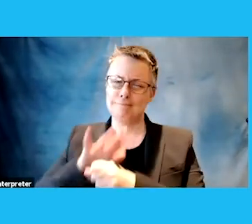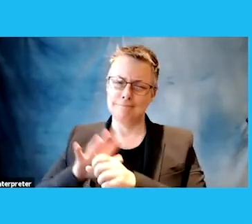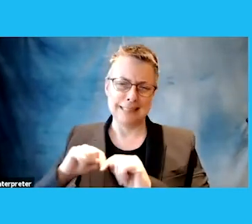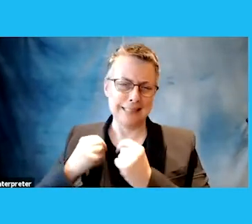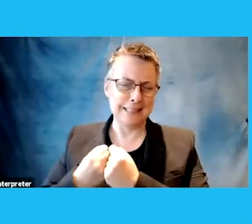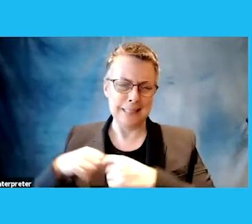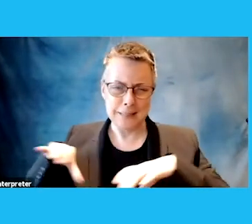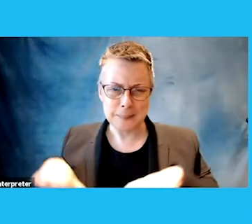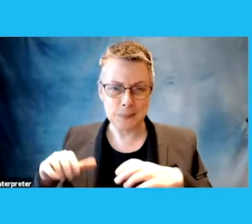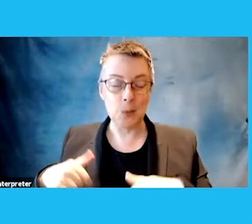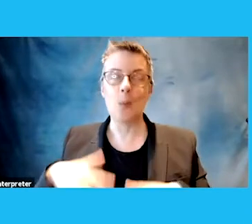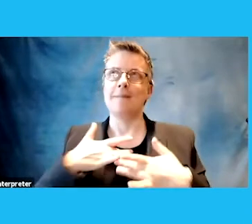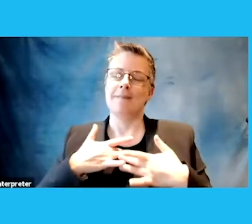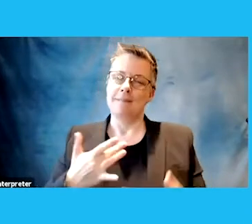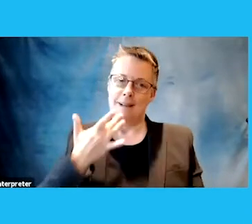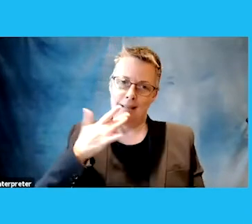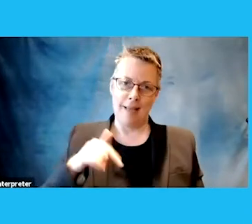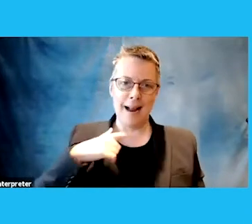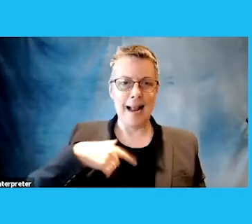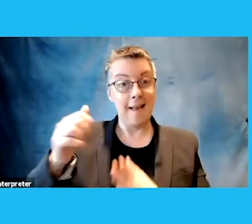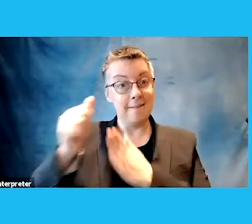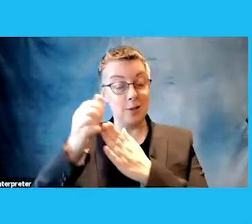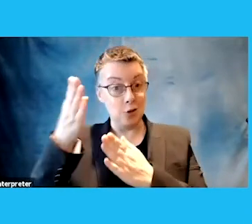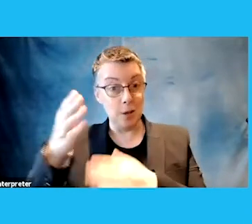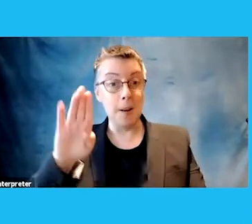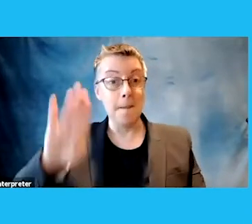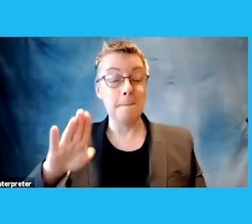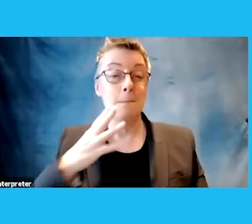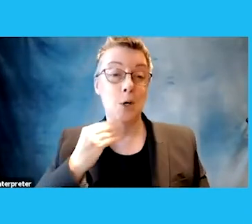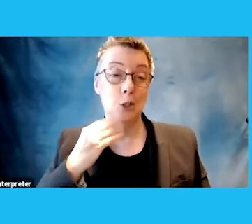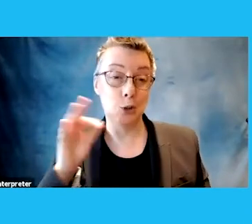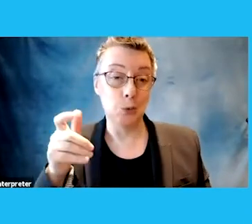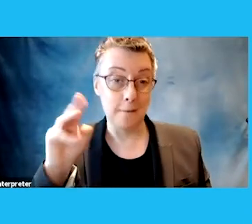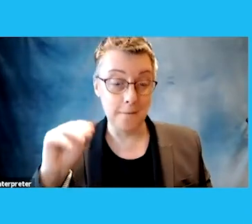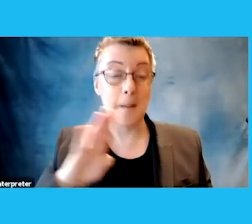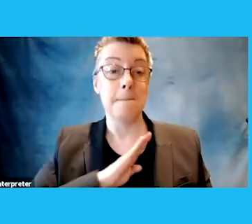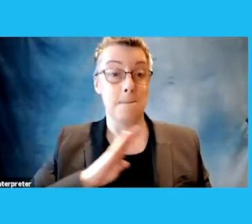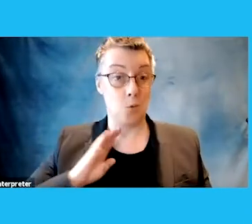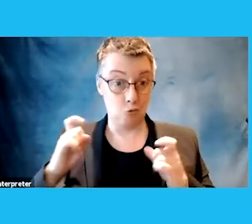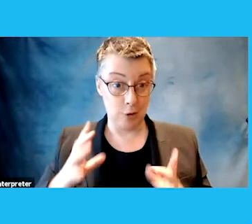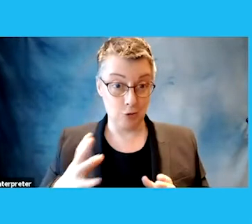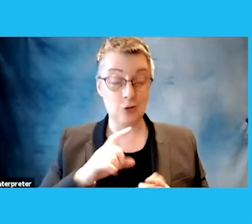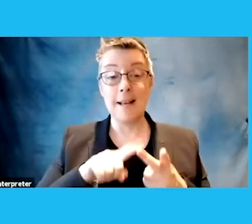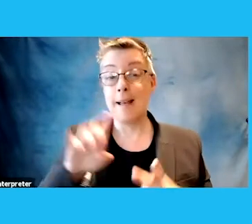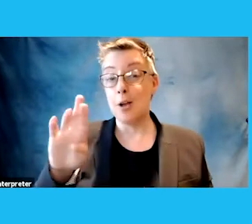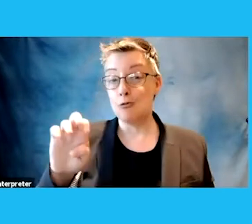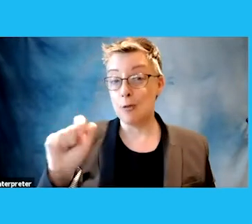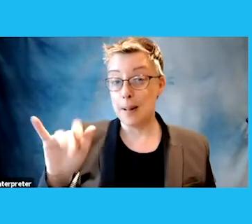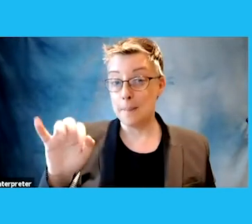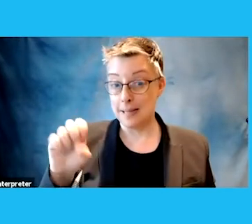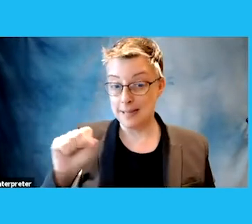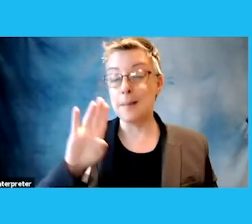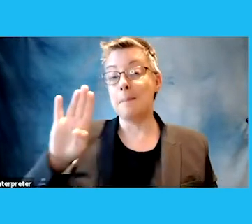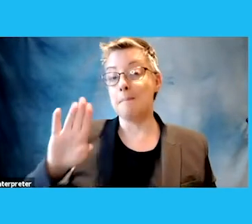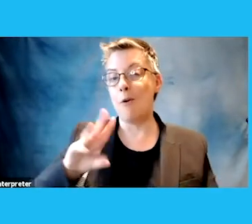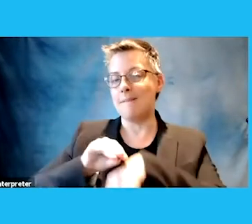have the insightful guidance and leadership of the Boston Jewish Film Board of Directors and the RealAbilities Boston Advisory